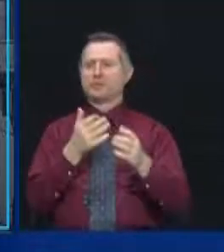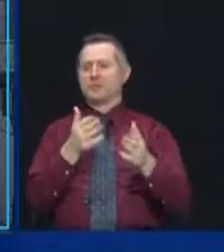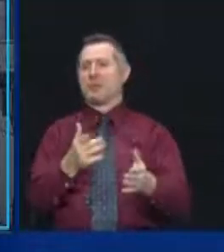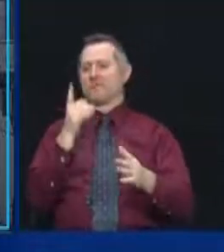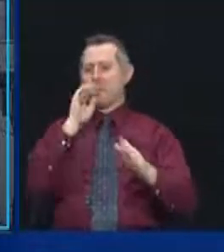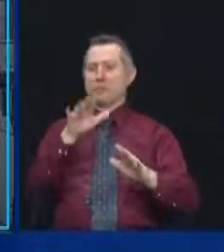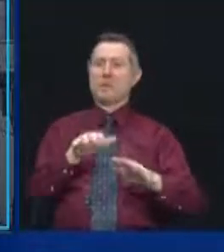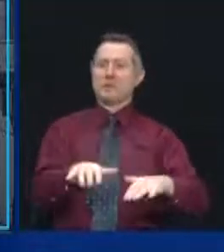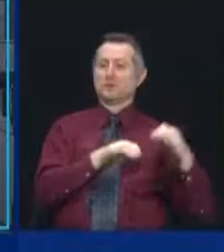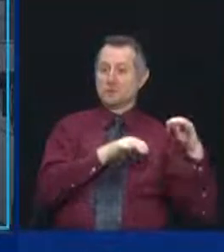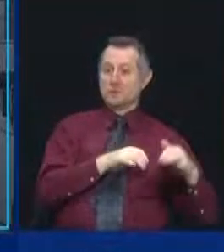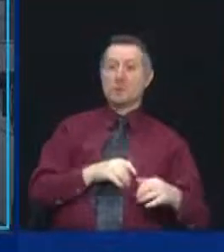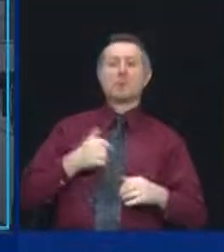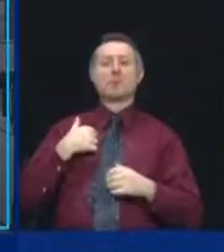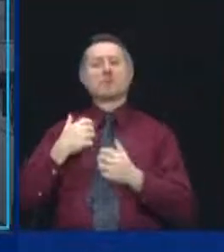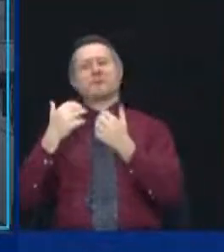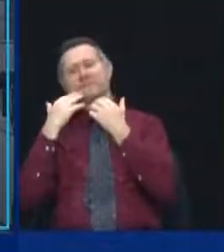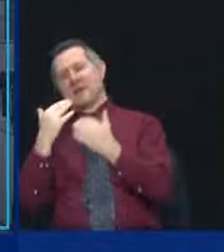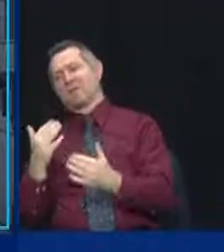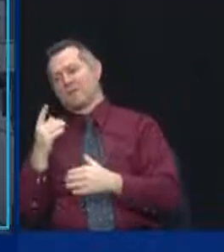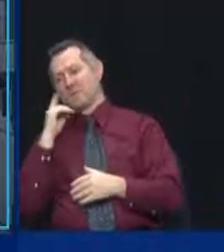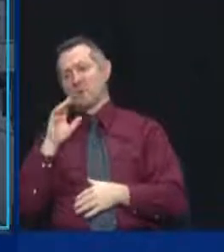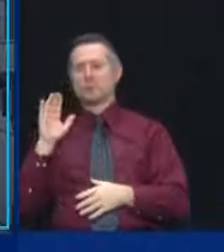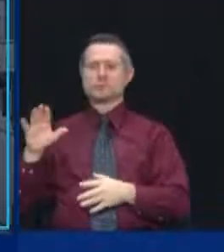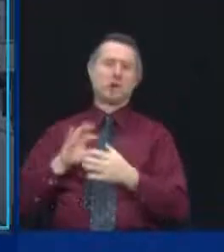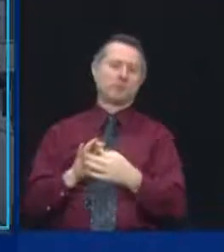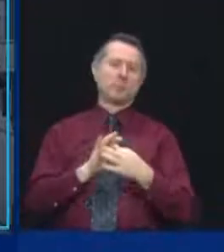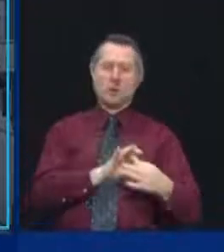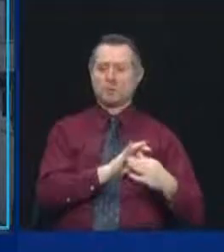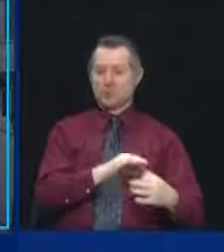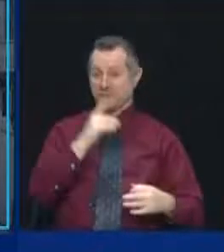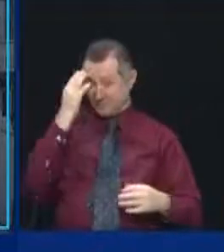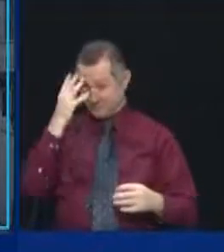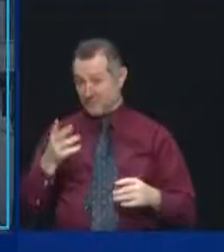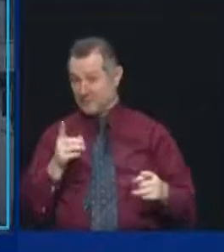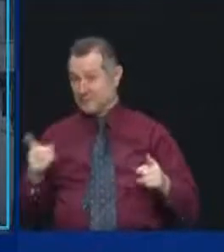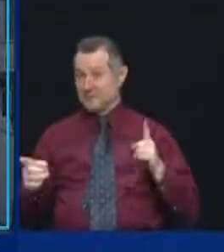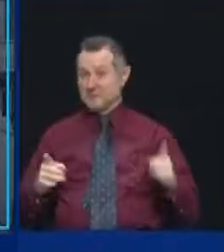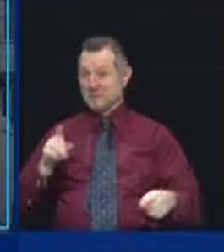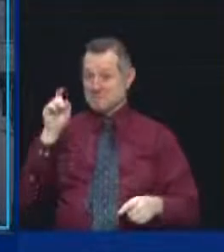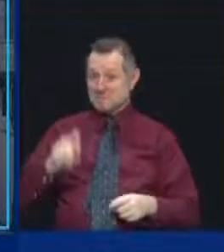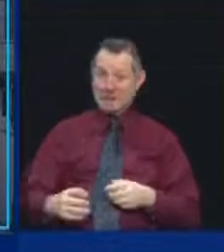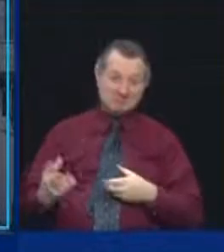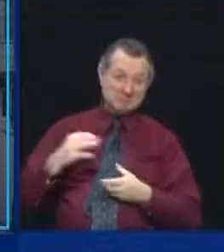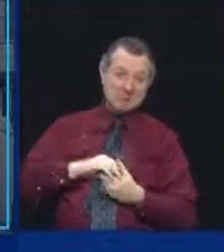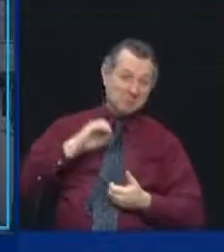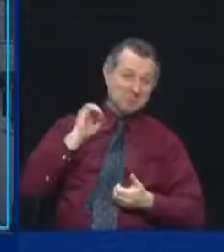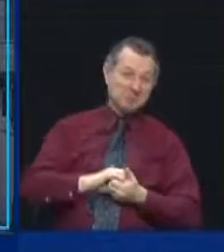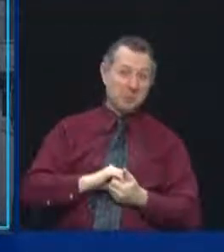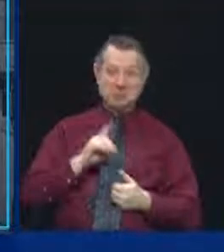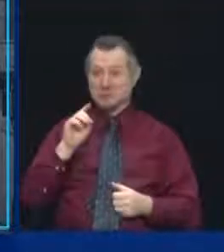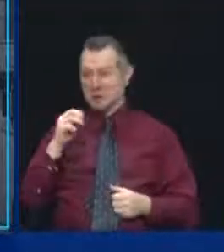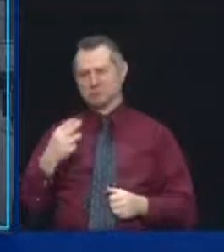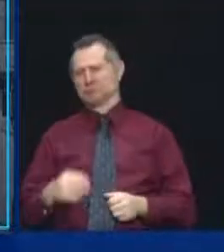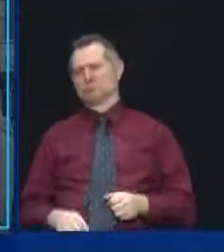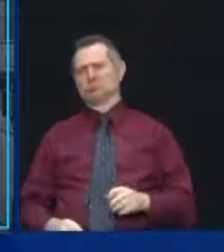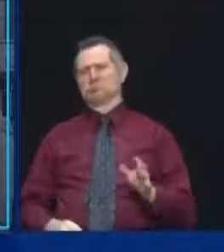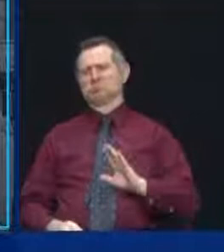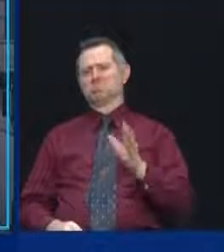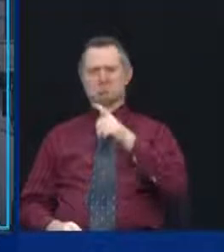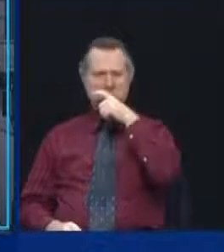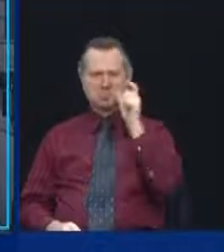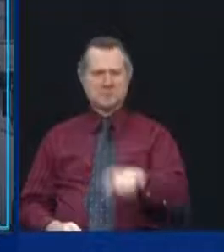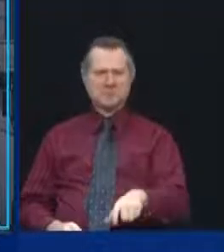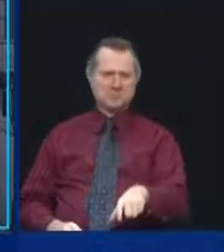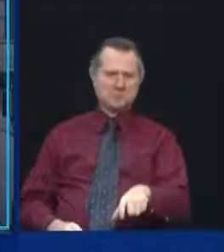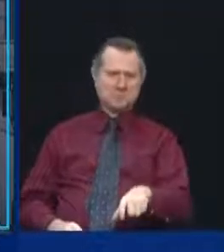thank them for their cooperation. They didn't have to do it. It's not easy to do. But it's truly the